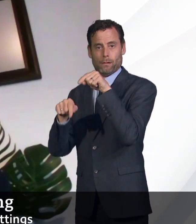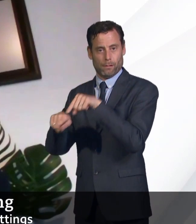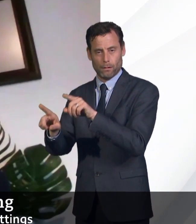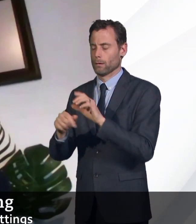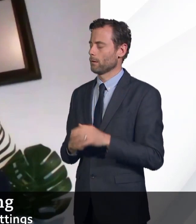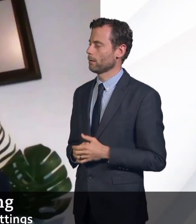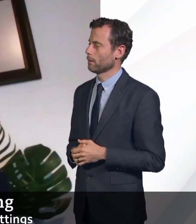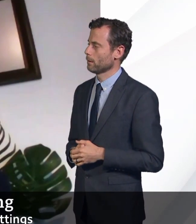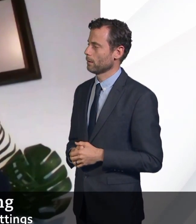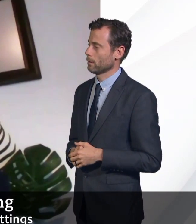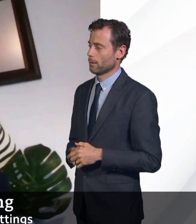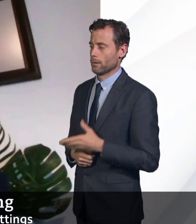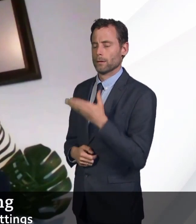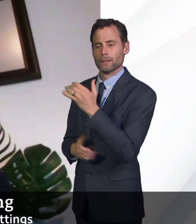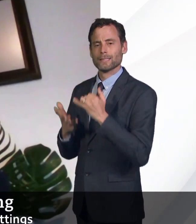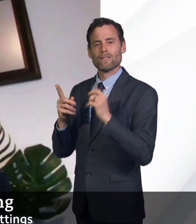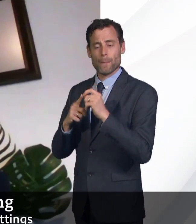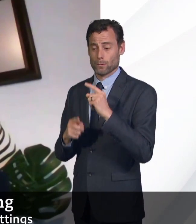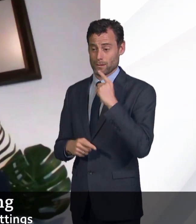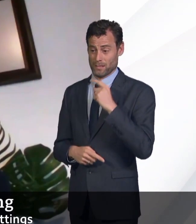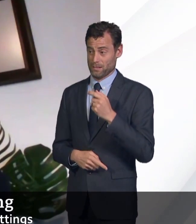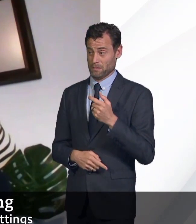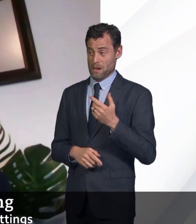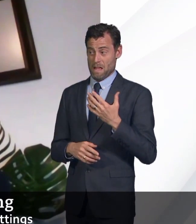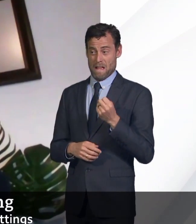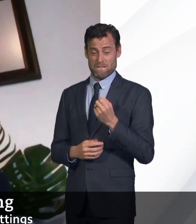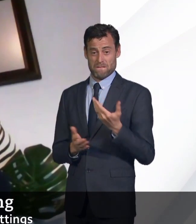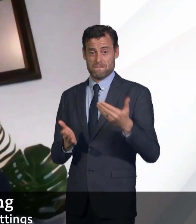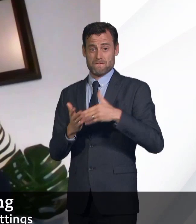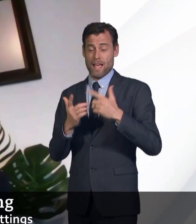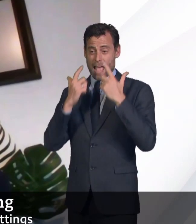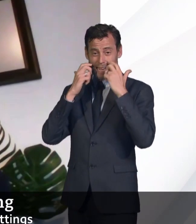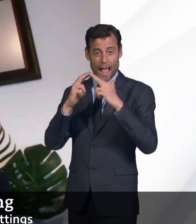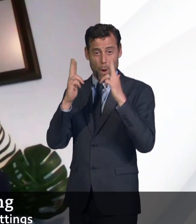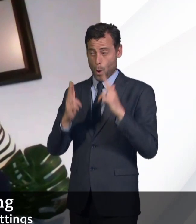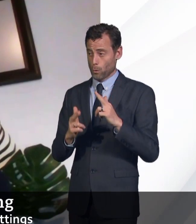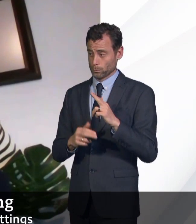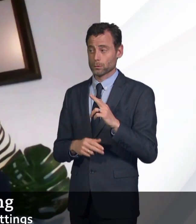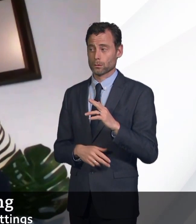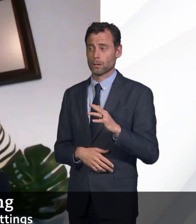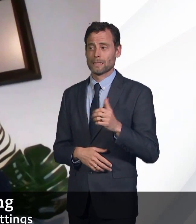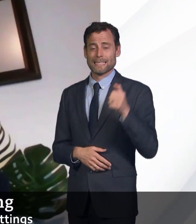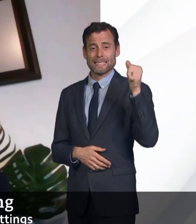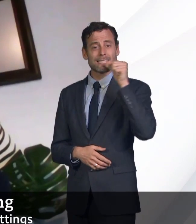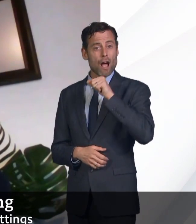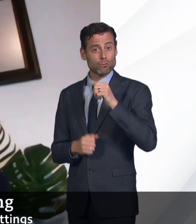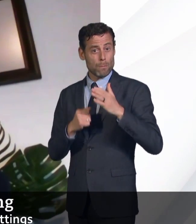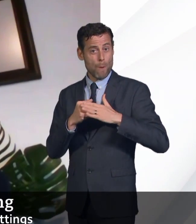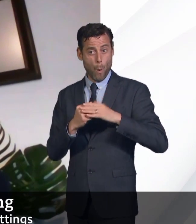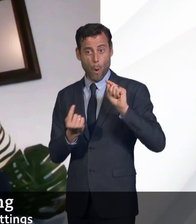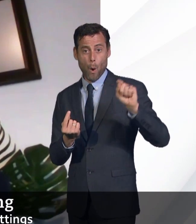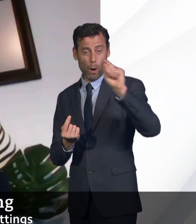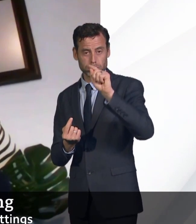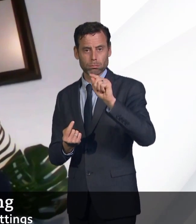reported outbreaks of COVID-19 in a single week. The total are now more than 5,000. So the care sector is clearly